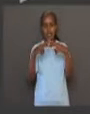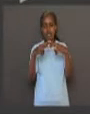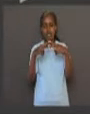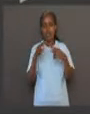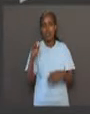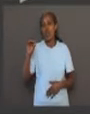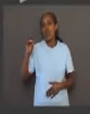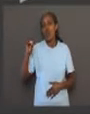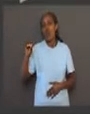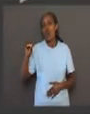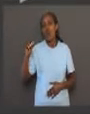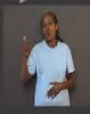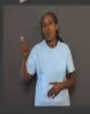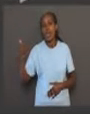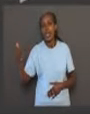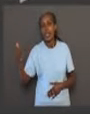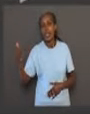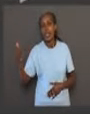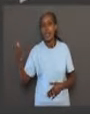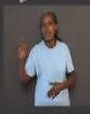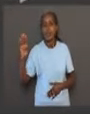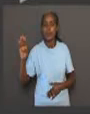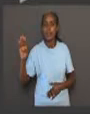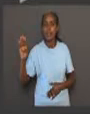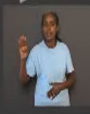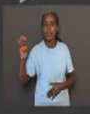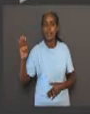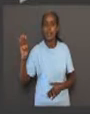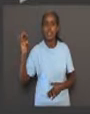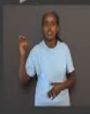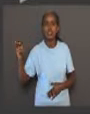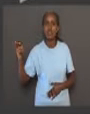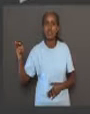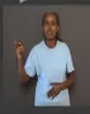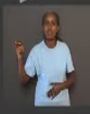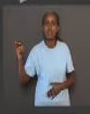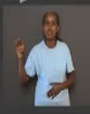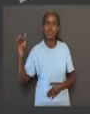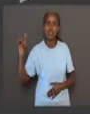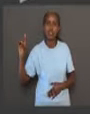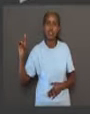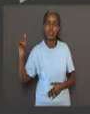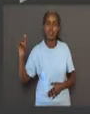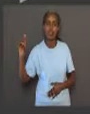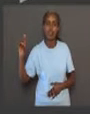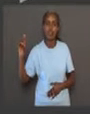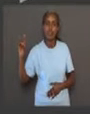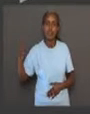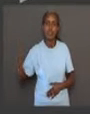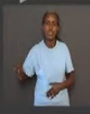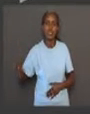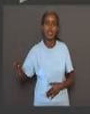O, A, B, C, D,